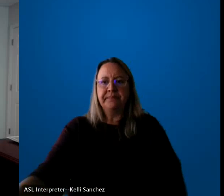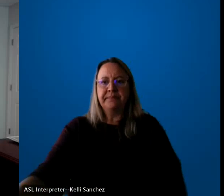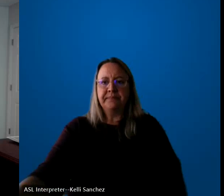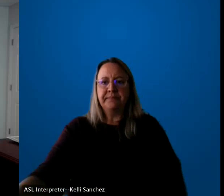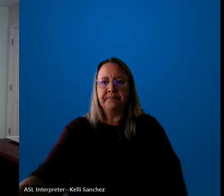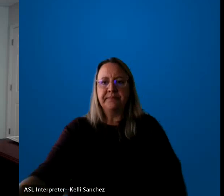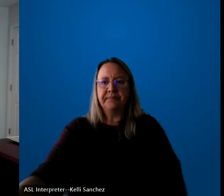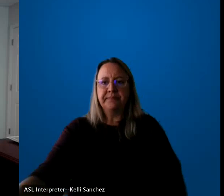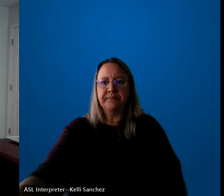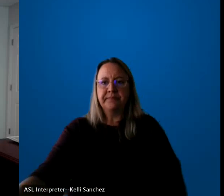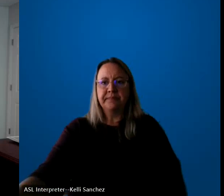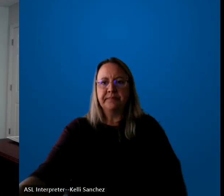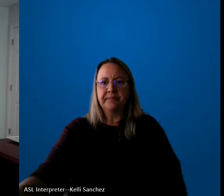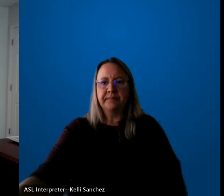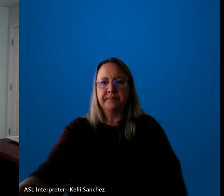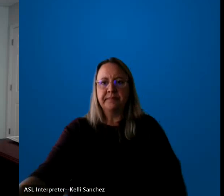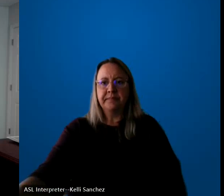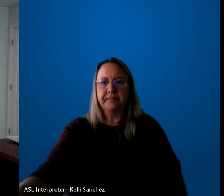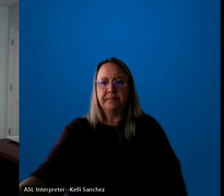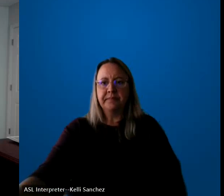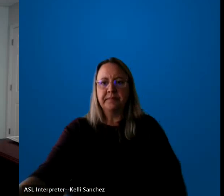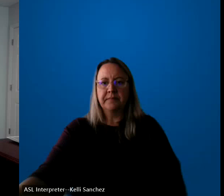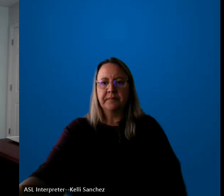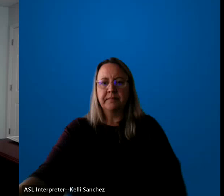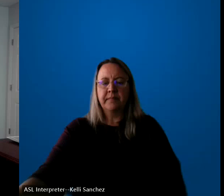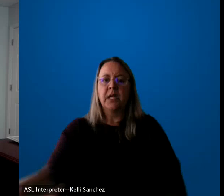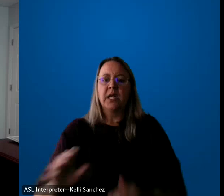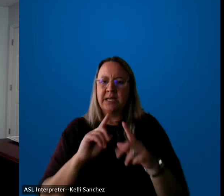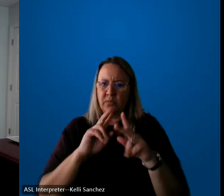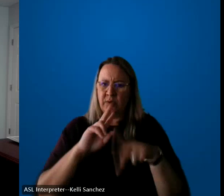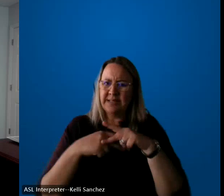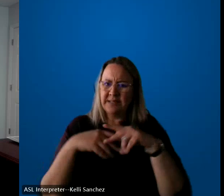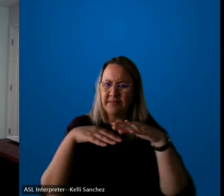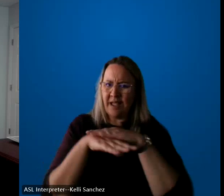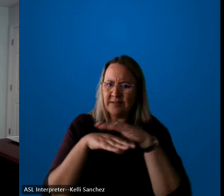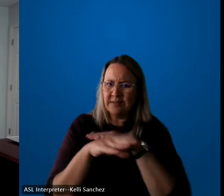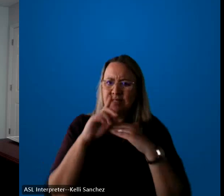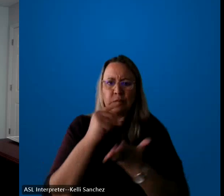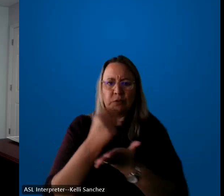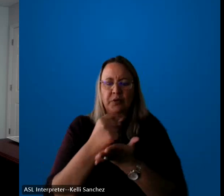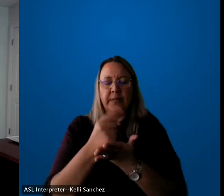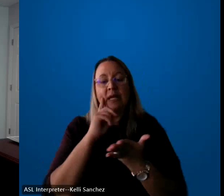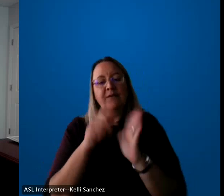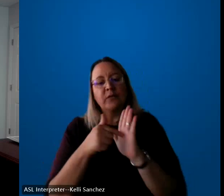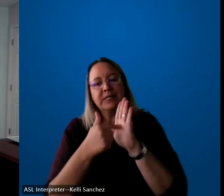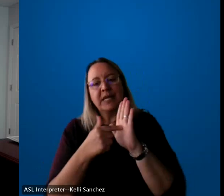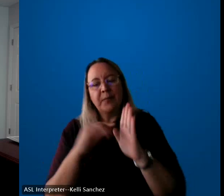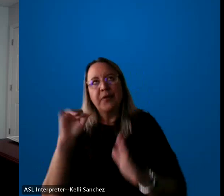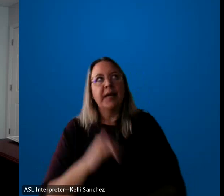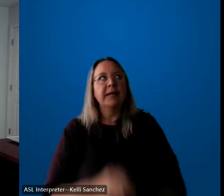need to access different types of treatment? For instance, let's just go ahead and start with